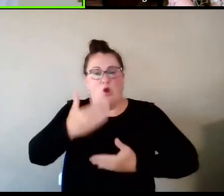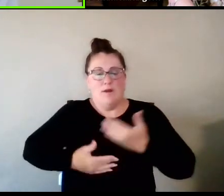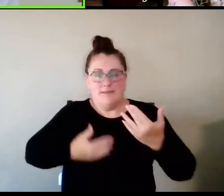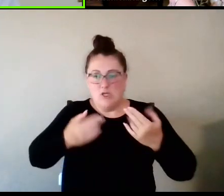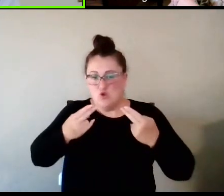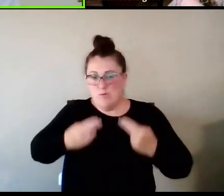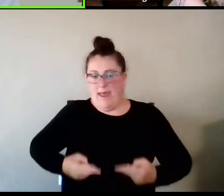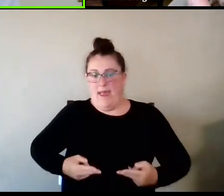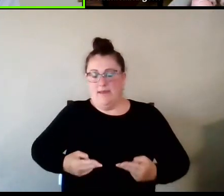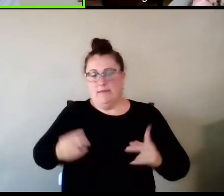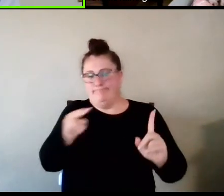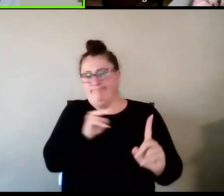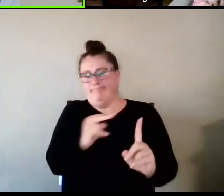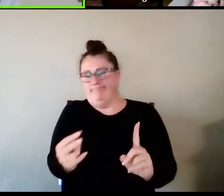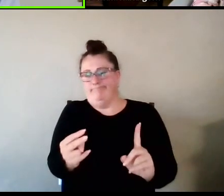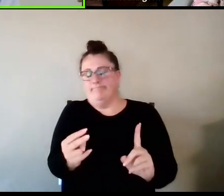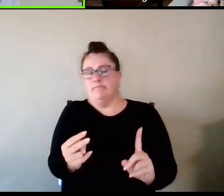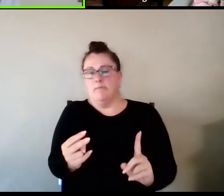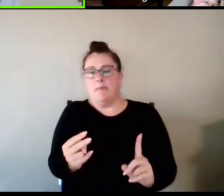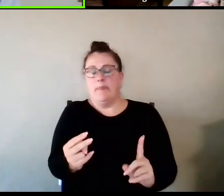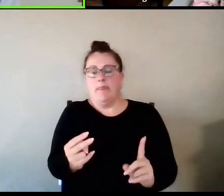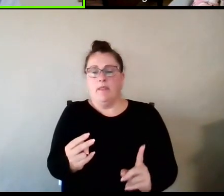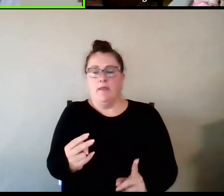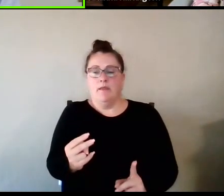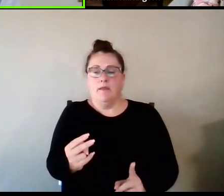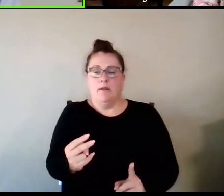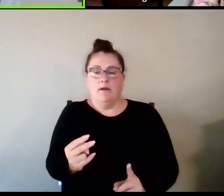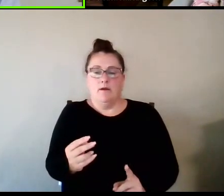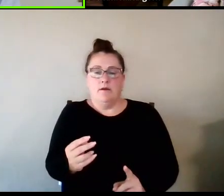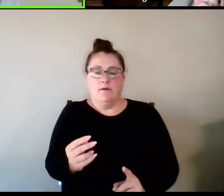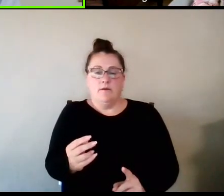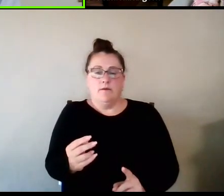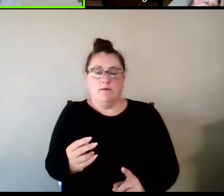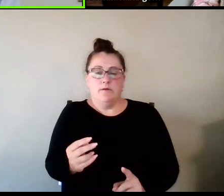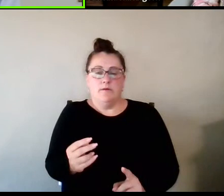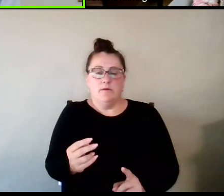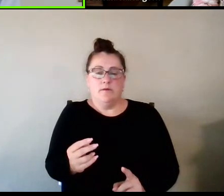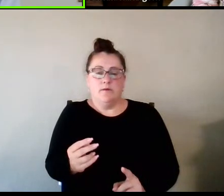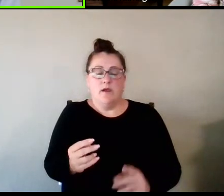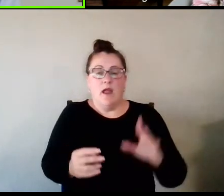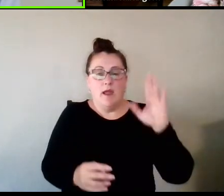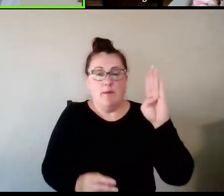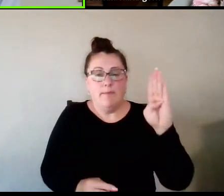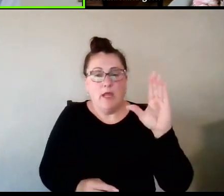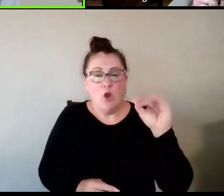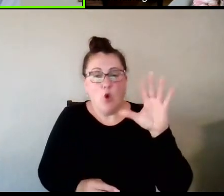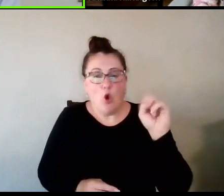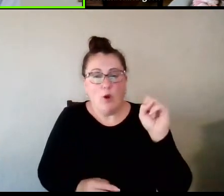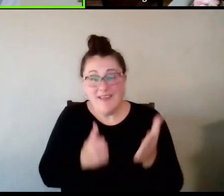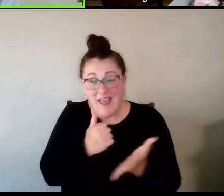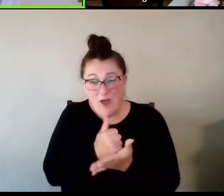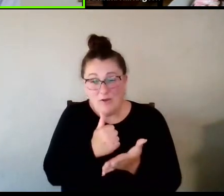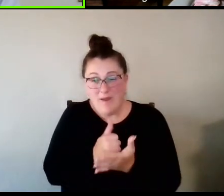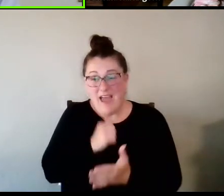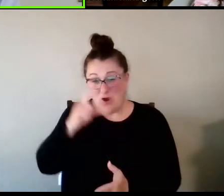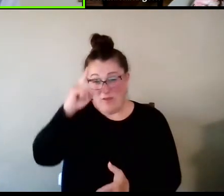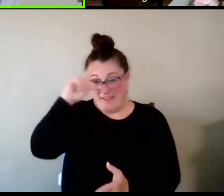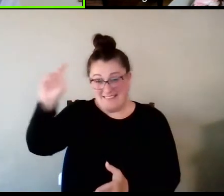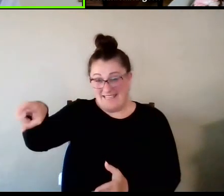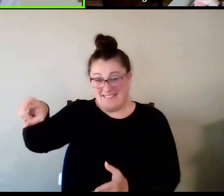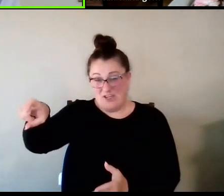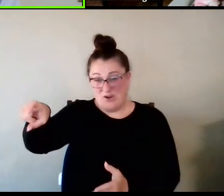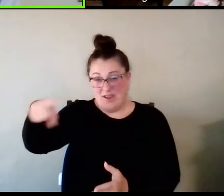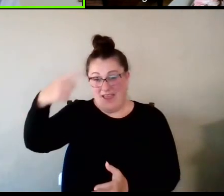that maybe getting to a, you know, changing to being a B Corp is helpful. I don't think it's necessary, and I think